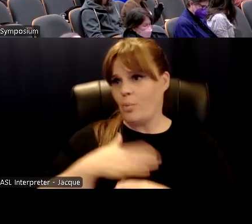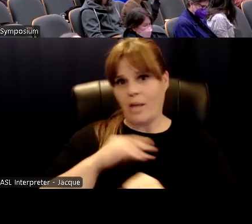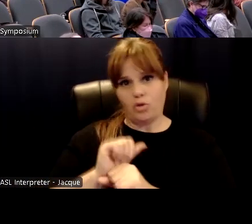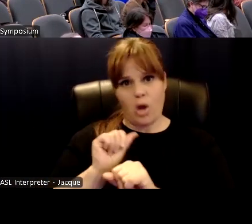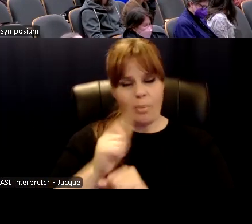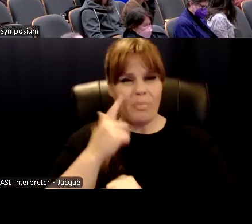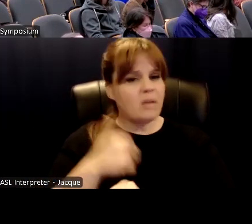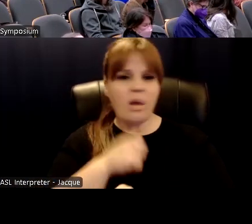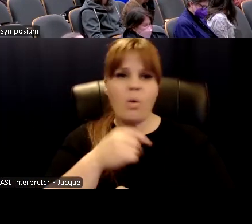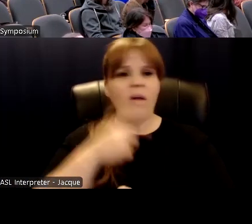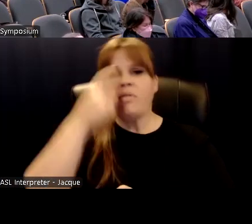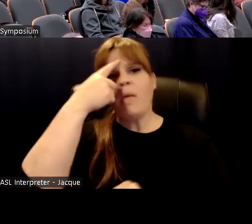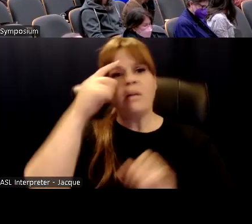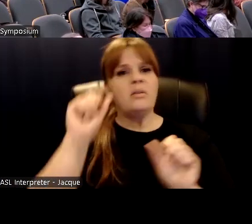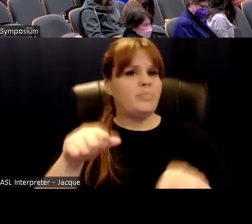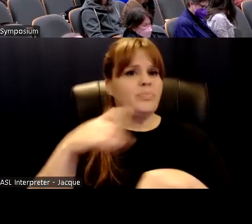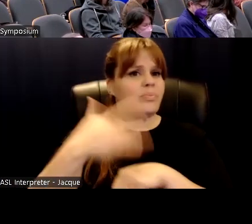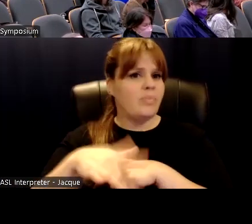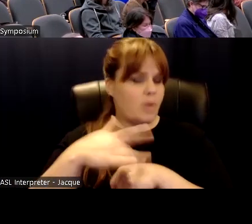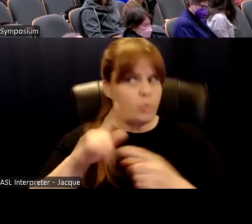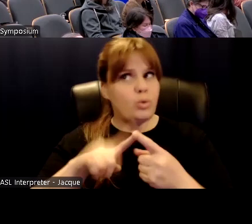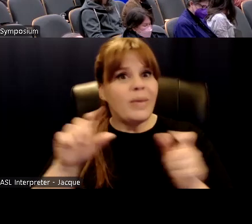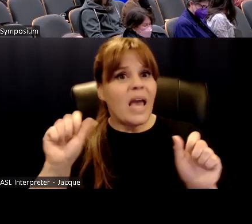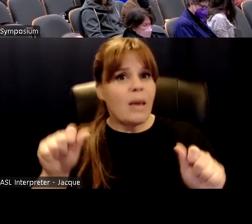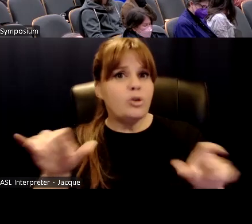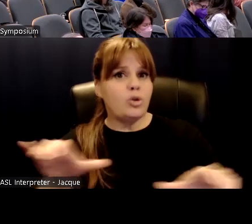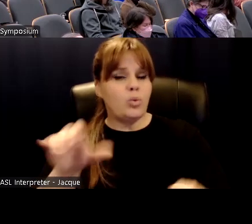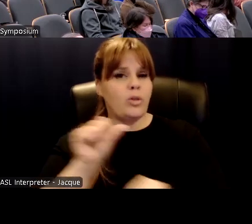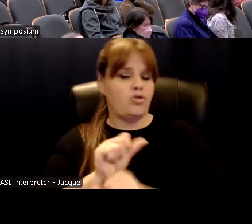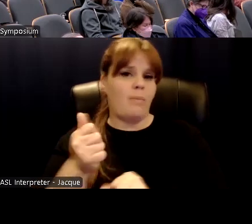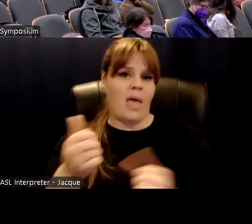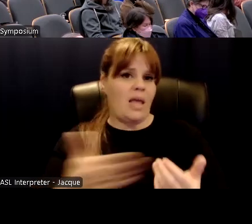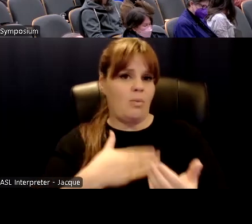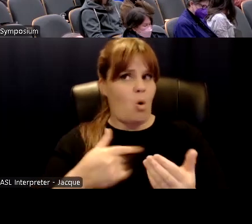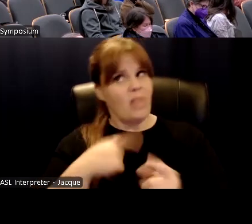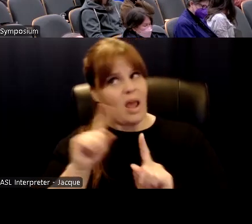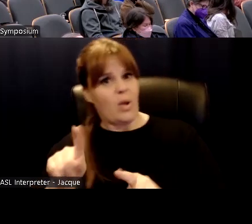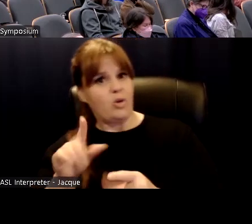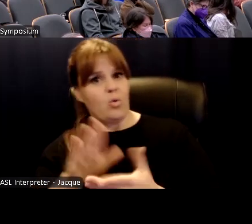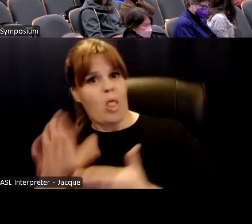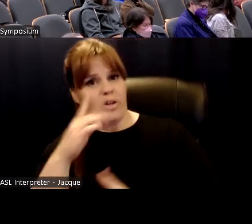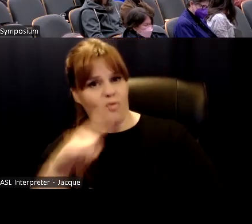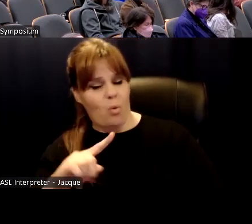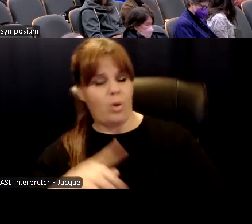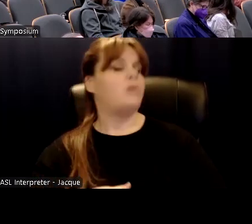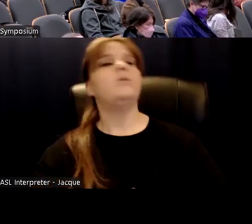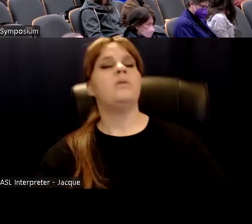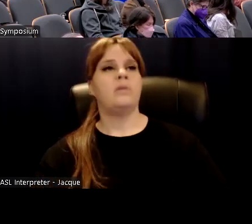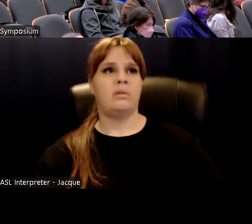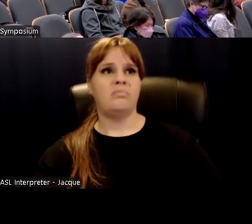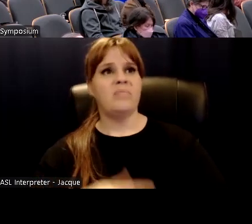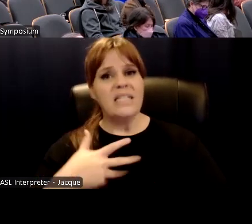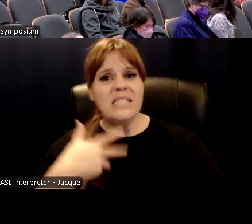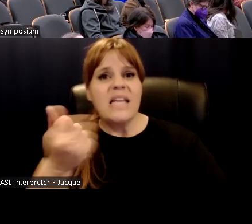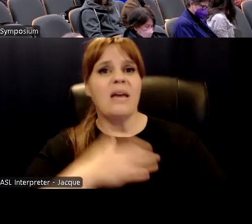the mental facility to be able to do the job I went to college for. It has taken my